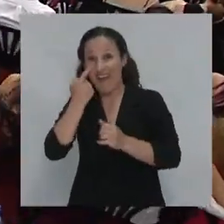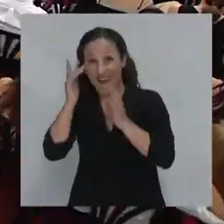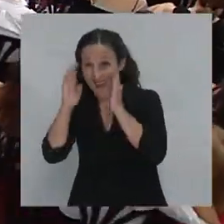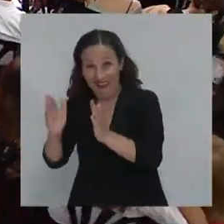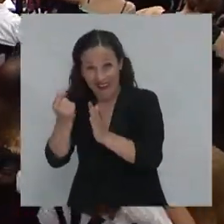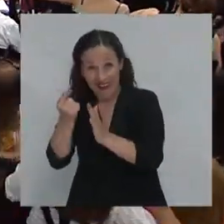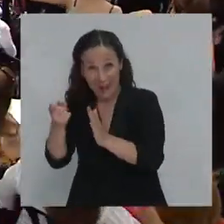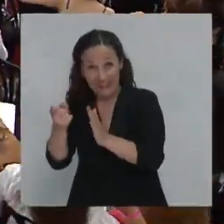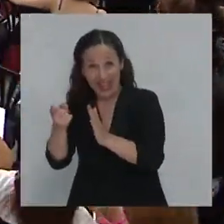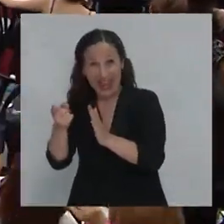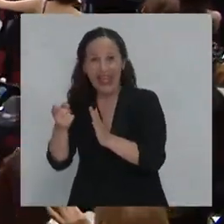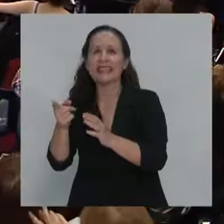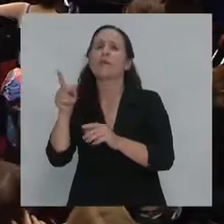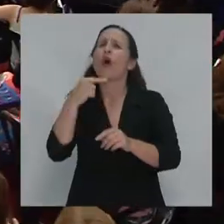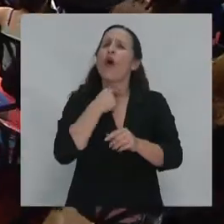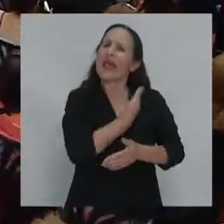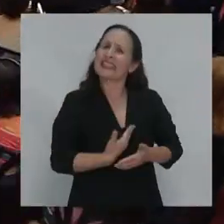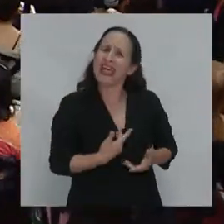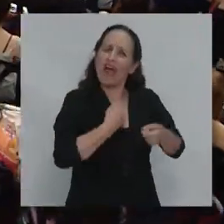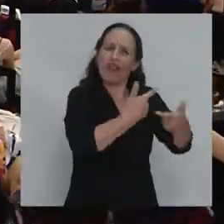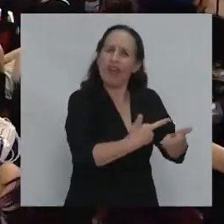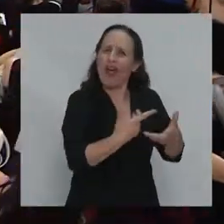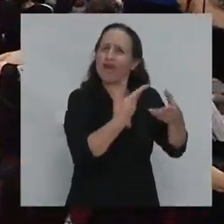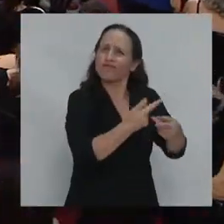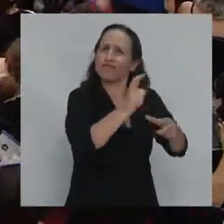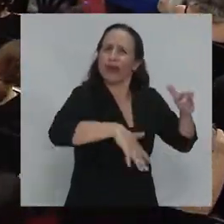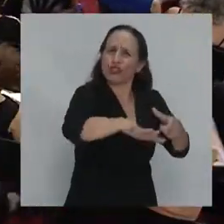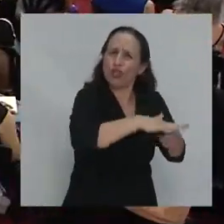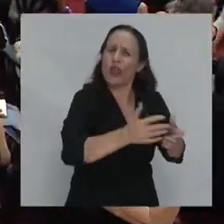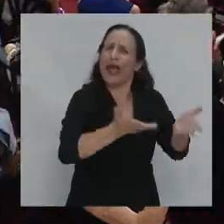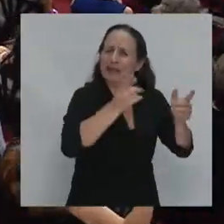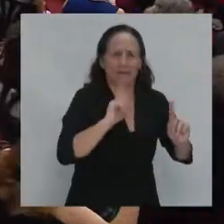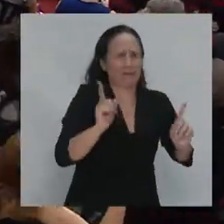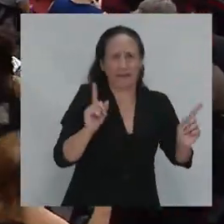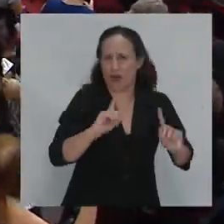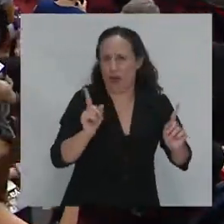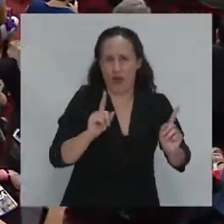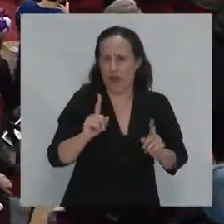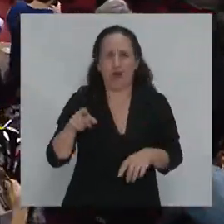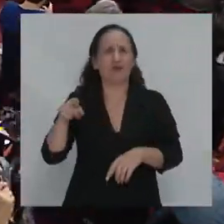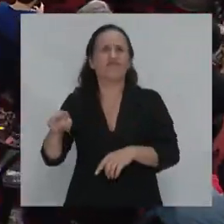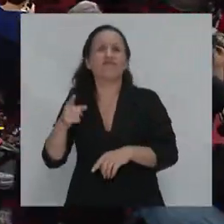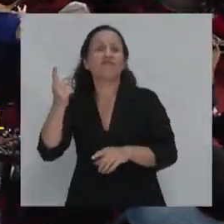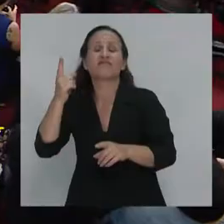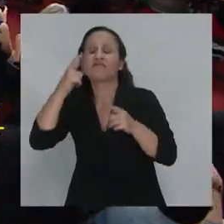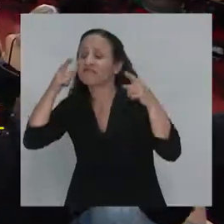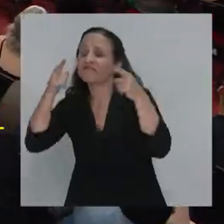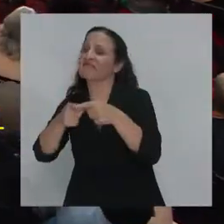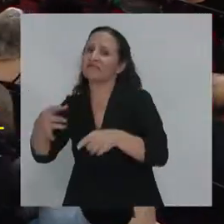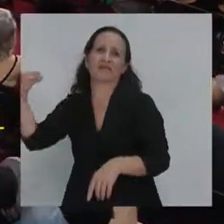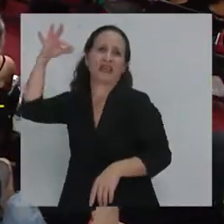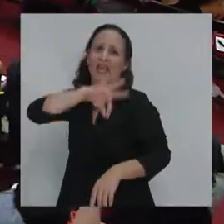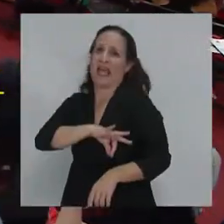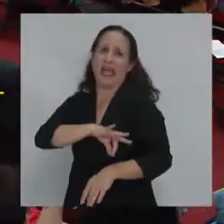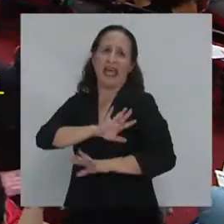utility they're not about optimality they're about profit and once you grasp that then you grasp something very